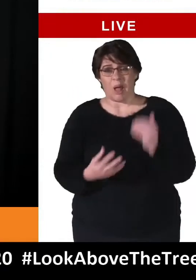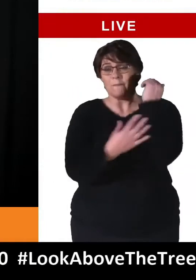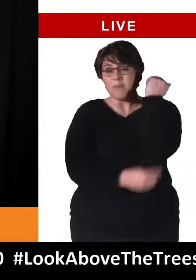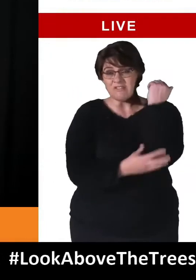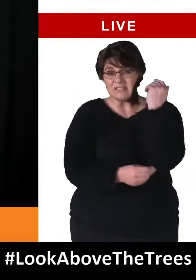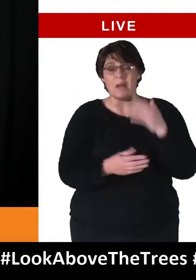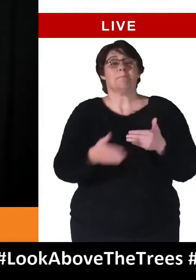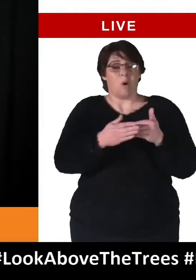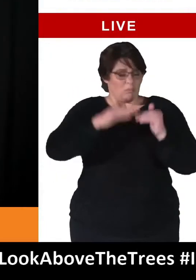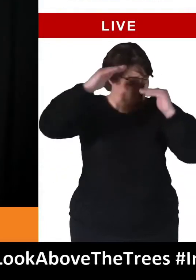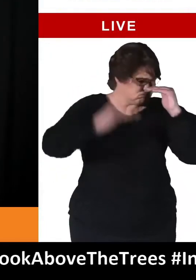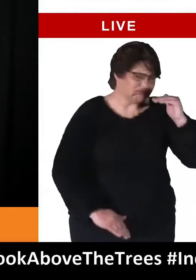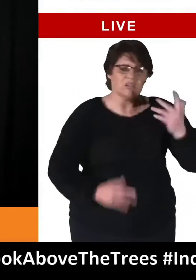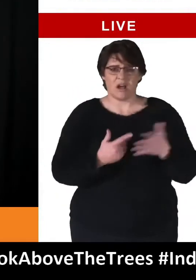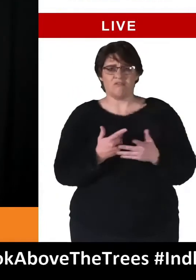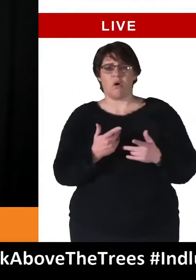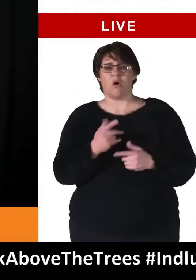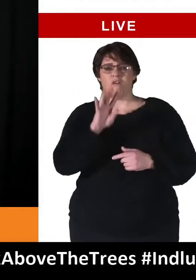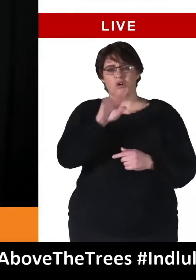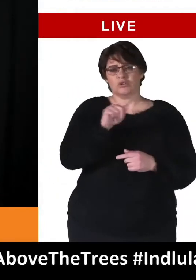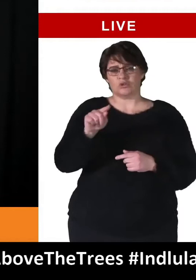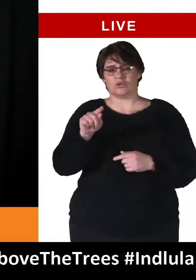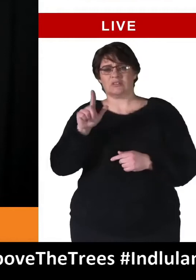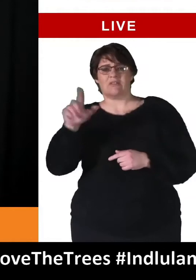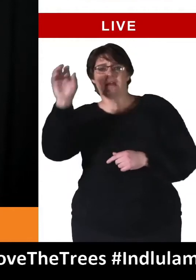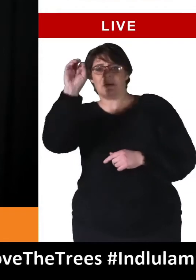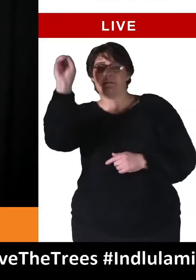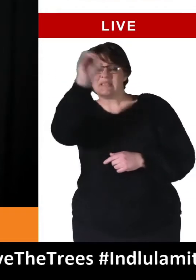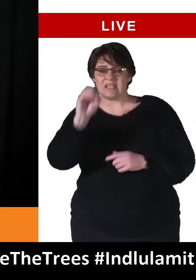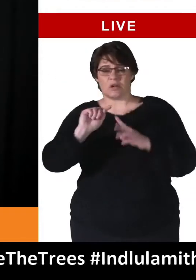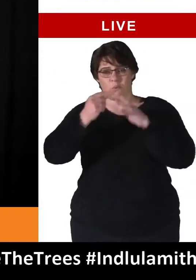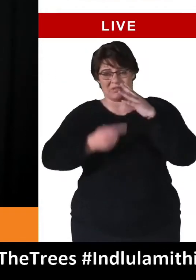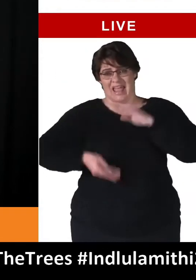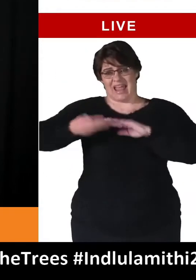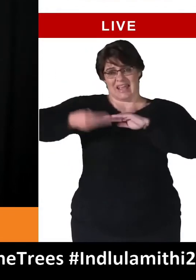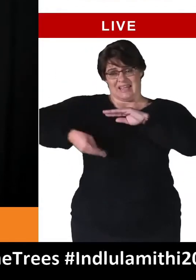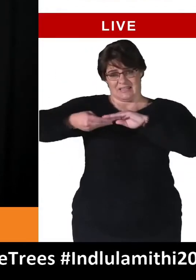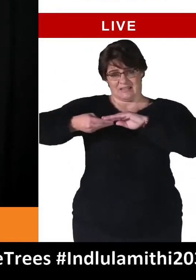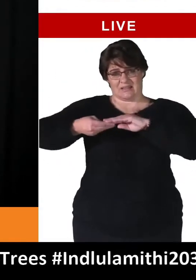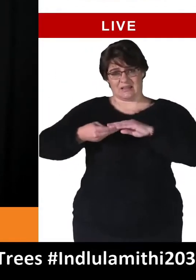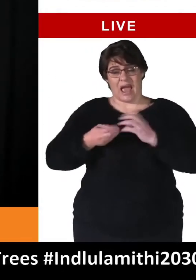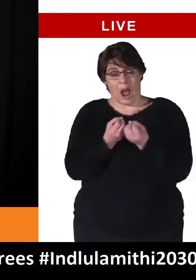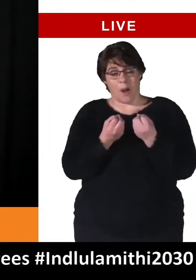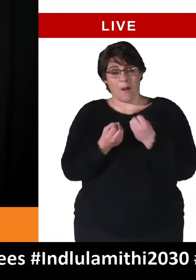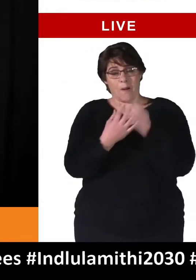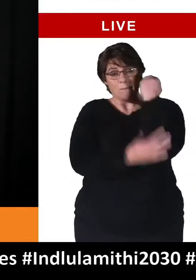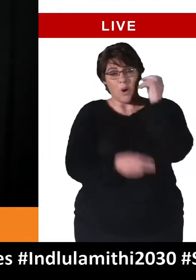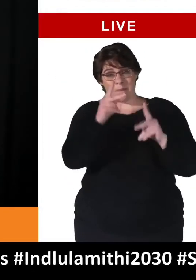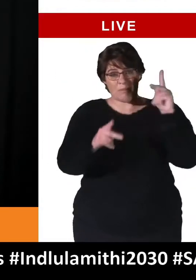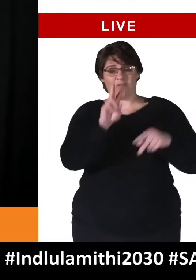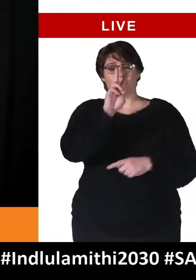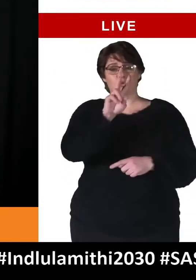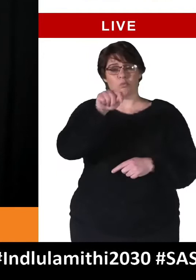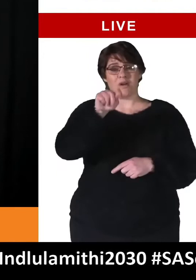likely to increase by between 4 and 7 percentage points, increasing the number of the poor from